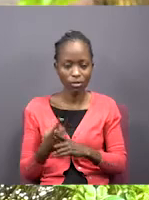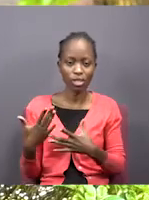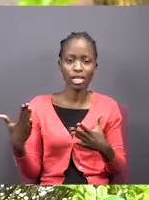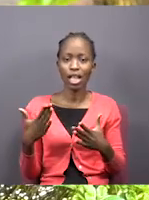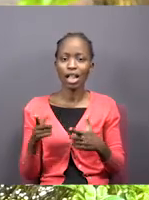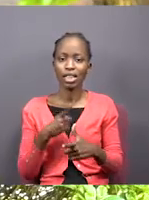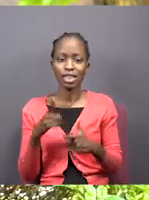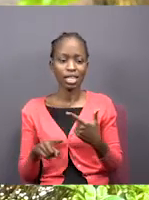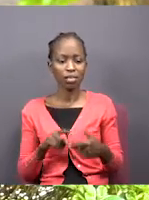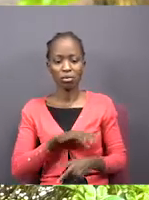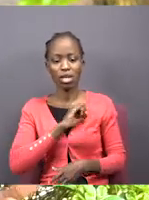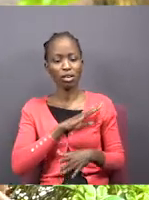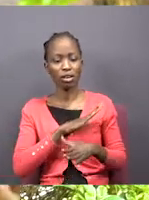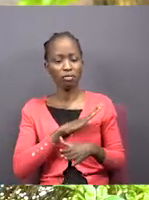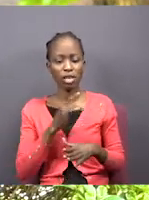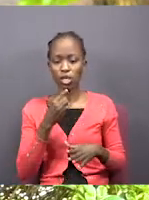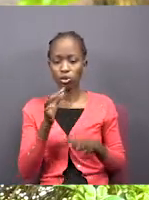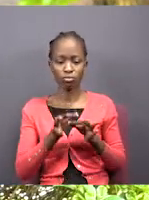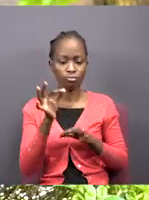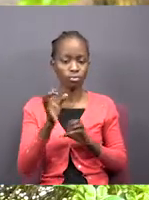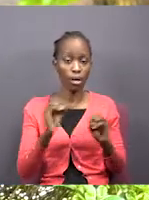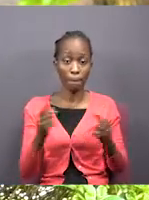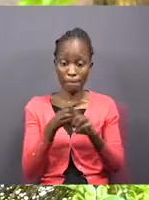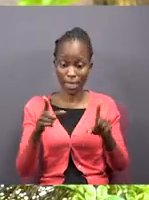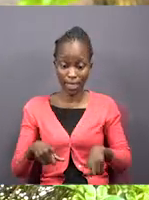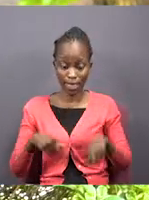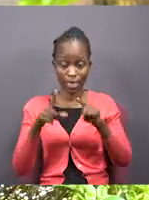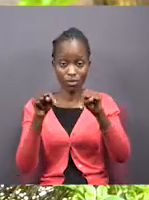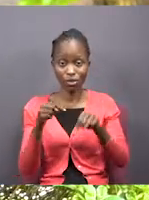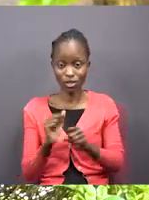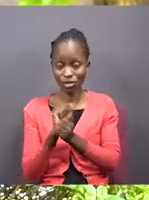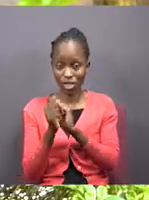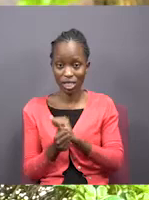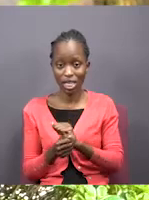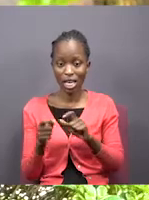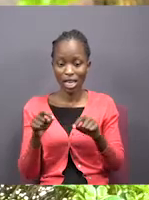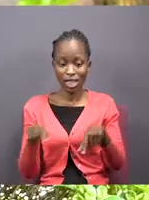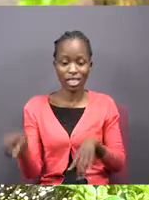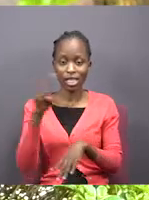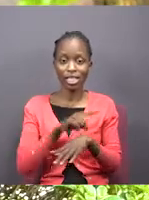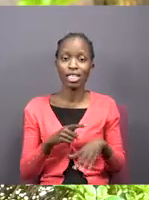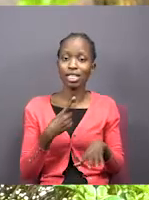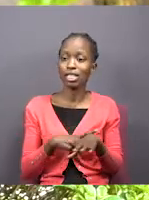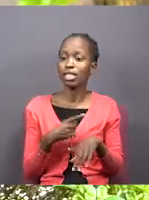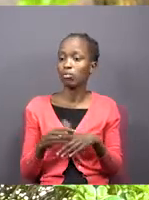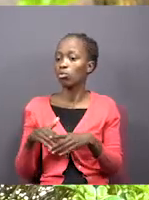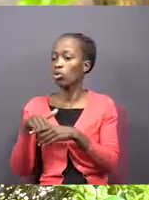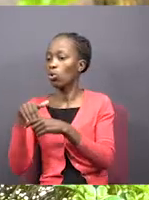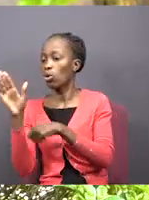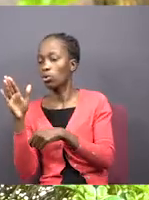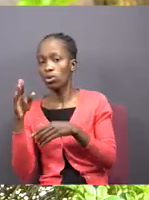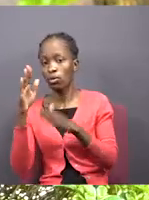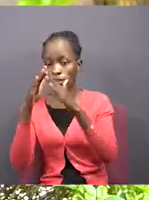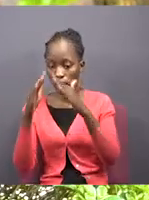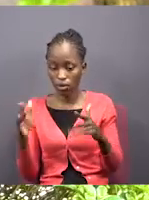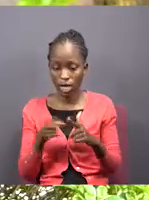and there will be no serious restrictions. But the lifestyle today has changed. Nowadays, every time when you get out of the house, we have